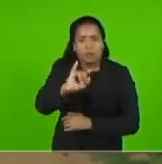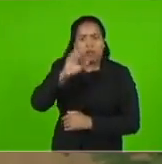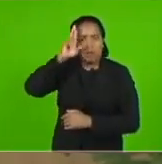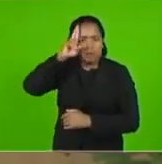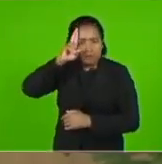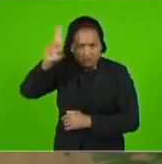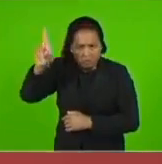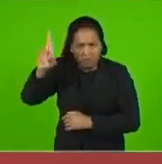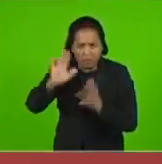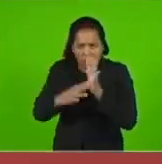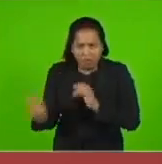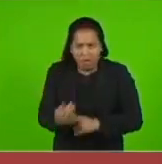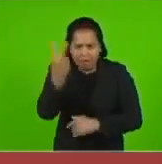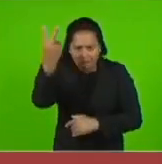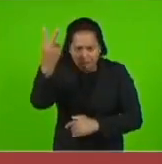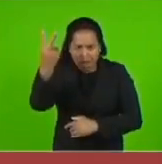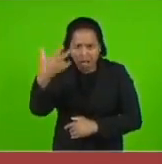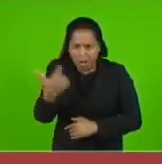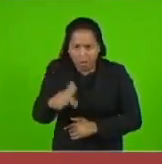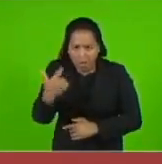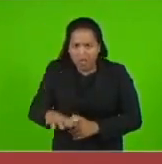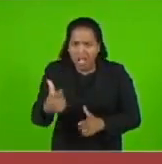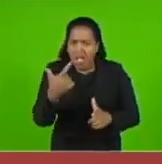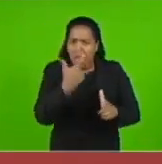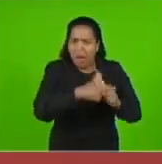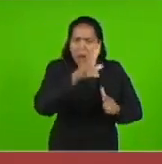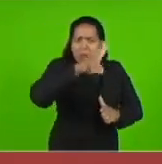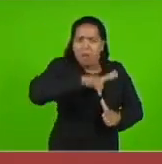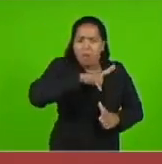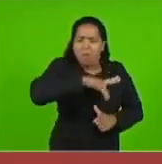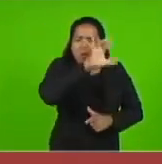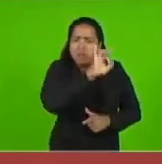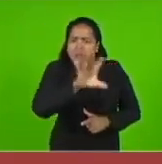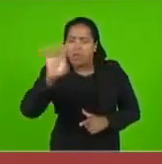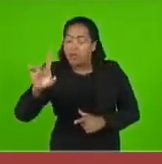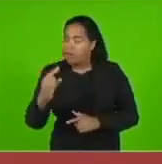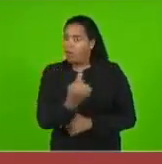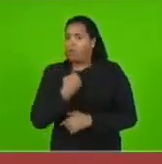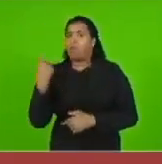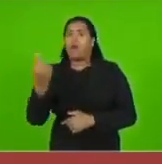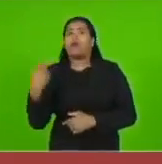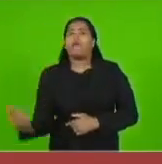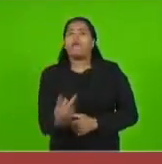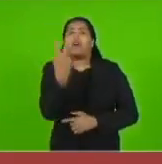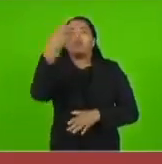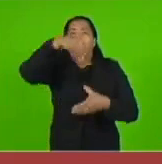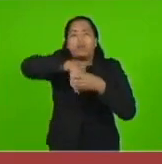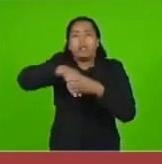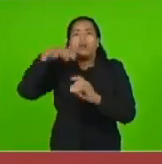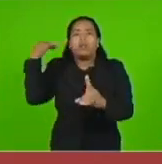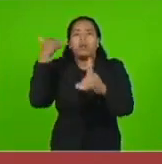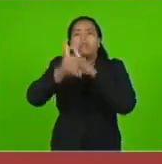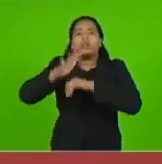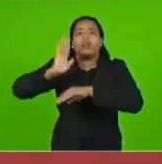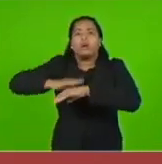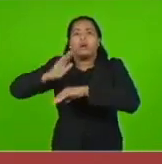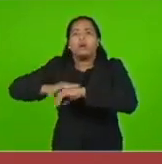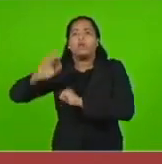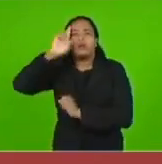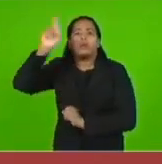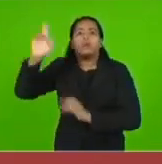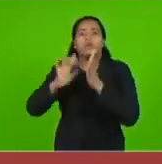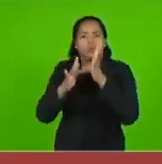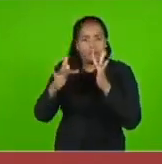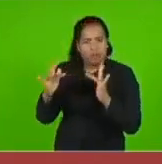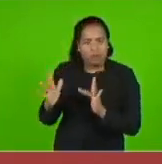Lord Jesus is not important, so then it's a problem for each person individually. For us, the entire worth is in the